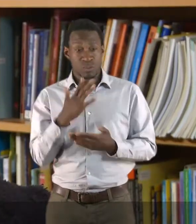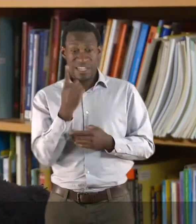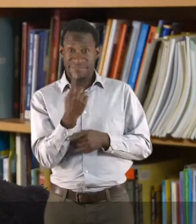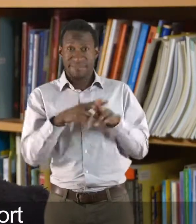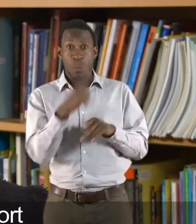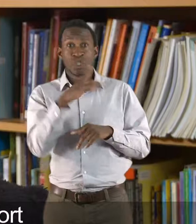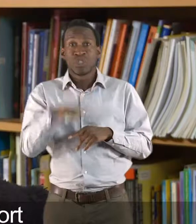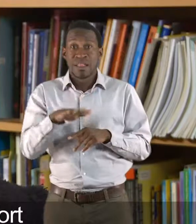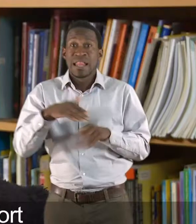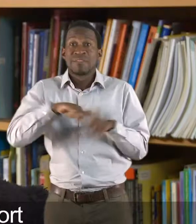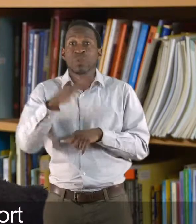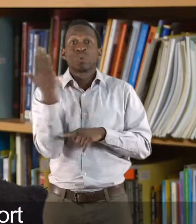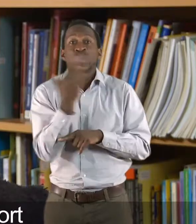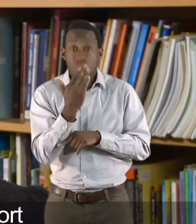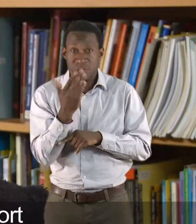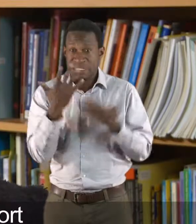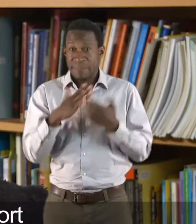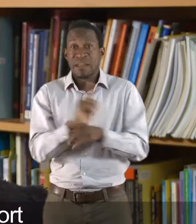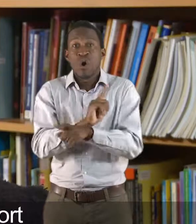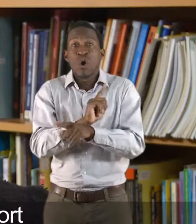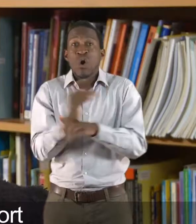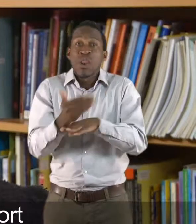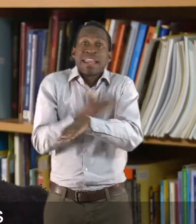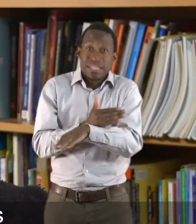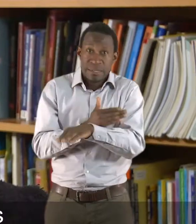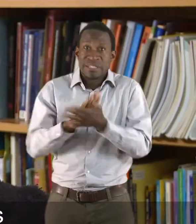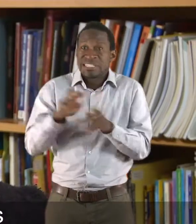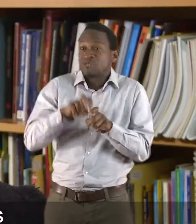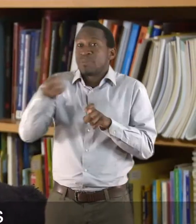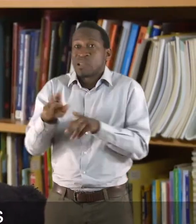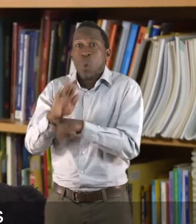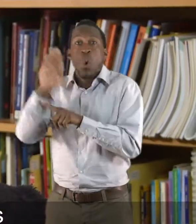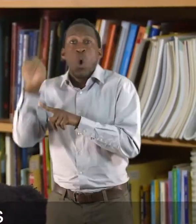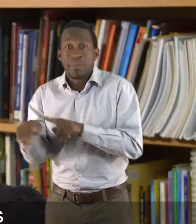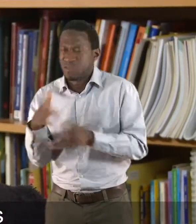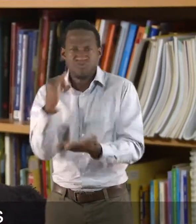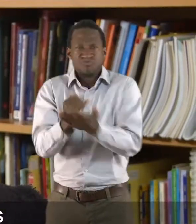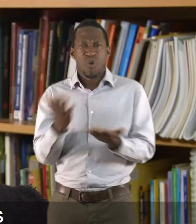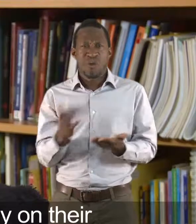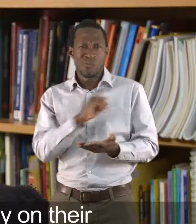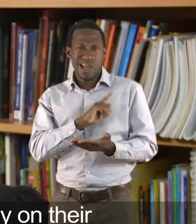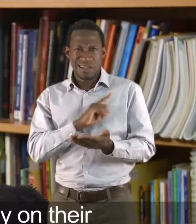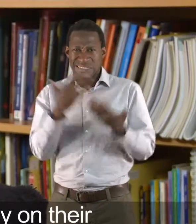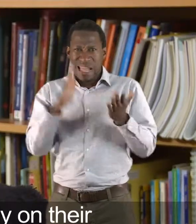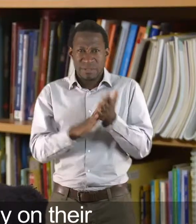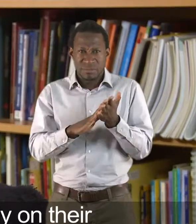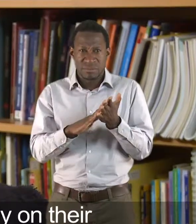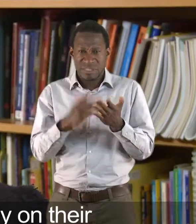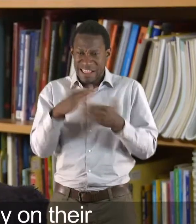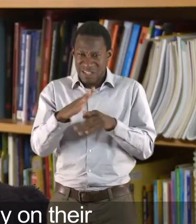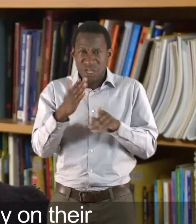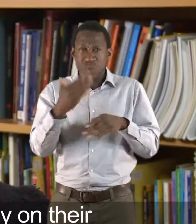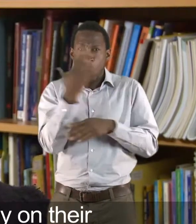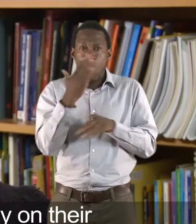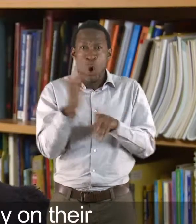early so that they can get transport to go home, that's wrong, because that 10 minutes of leaving school early means they've missed out